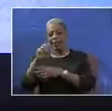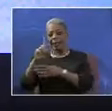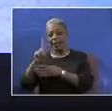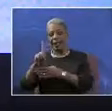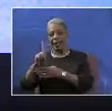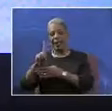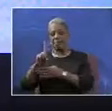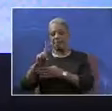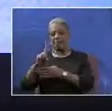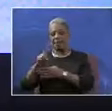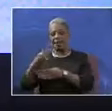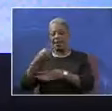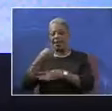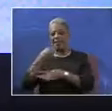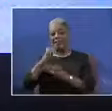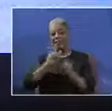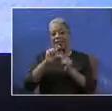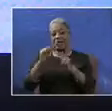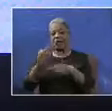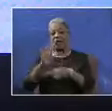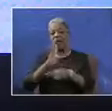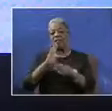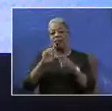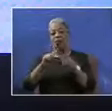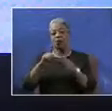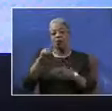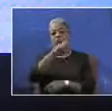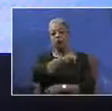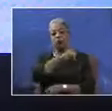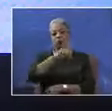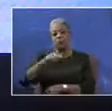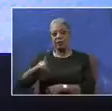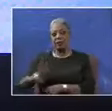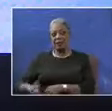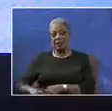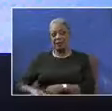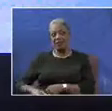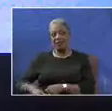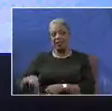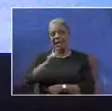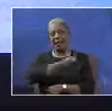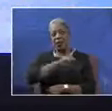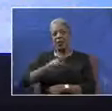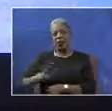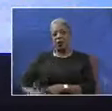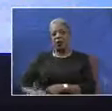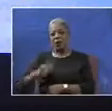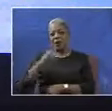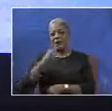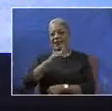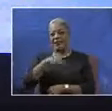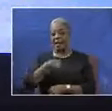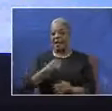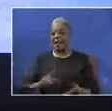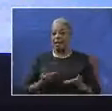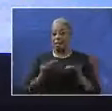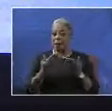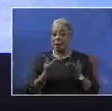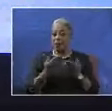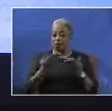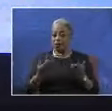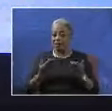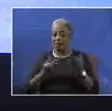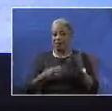saying, go and speak to David. Thus the Lord says, I am offering you three